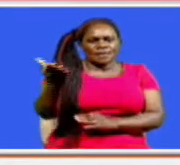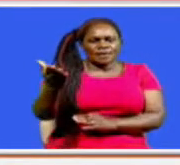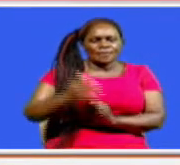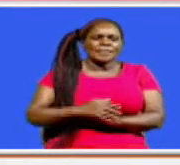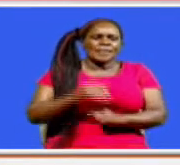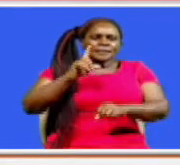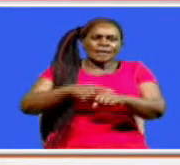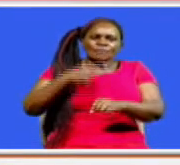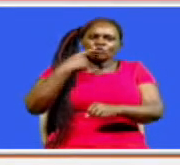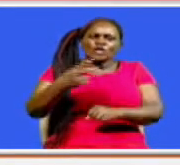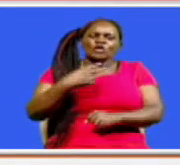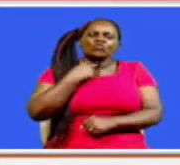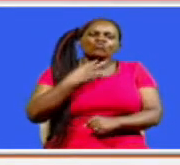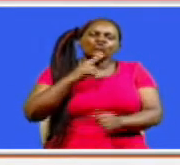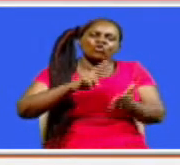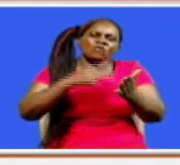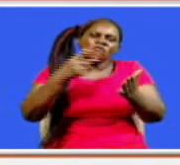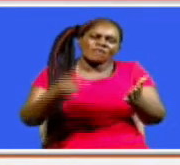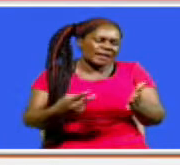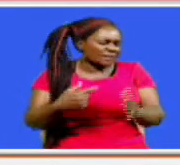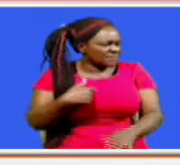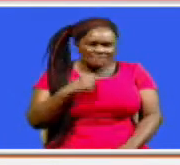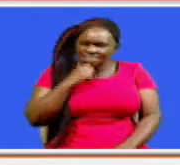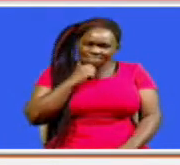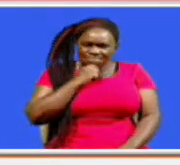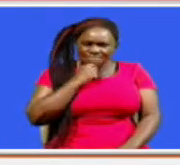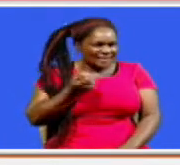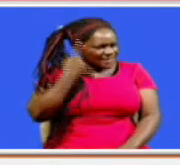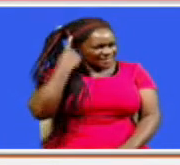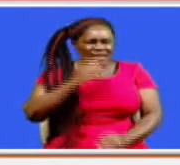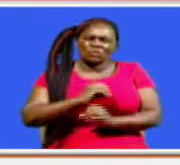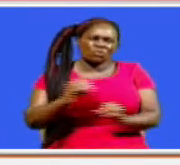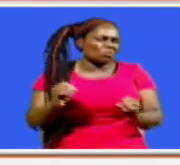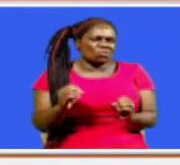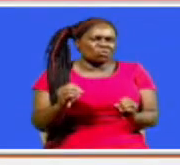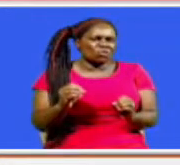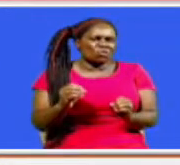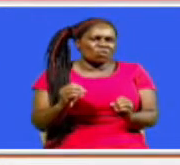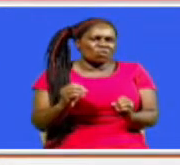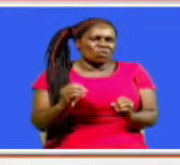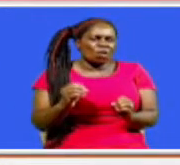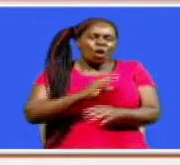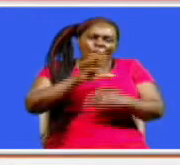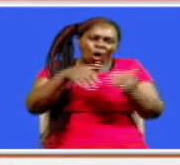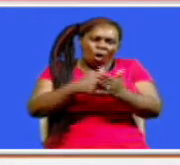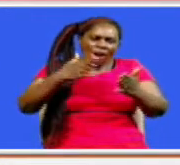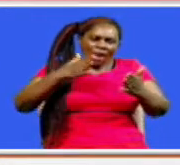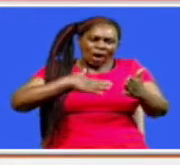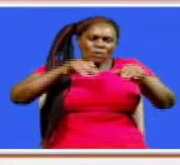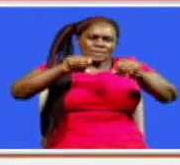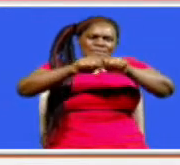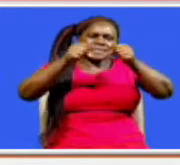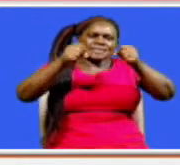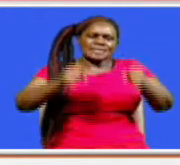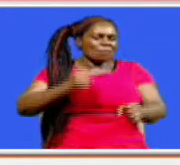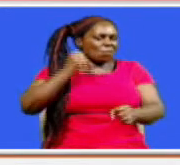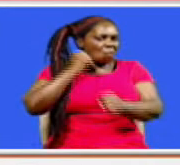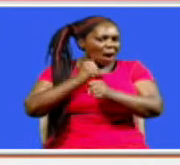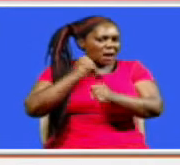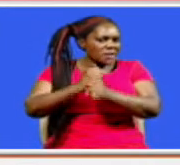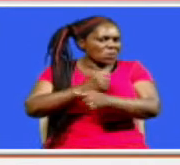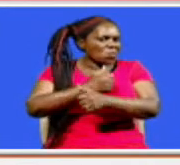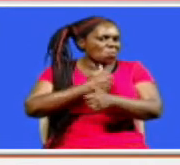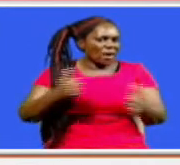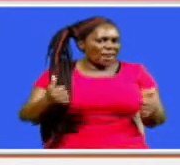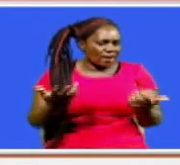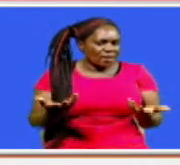So when you say KNUT has failed teachers, I really fail to understand when all our systems are working.